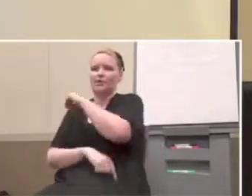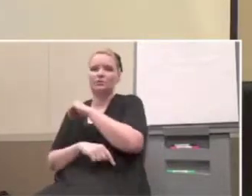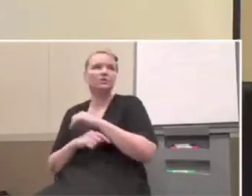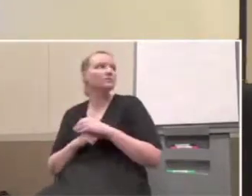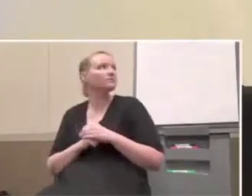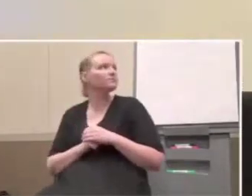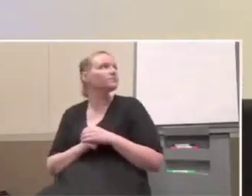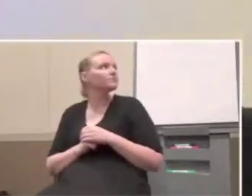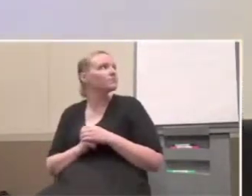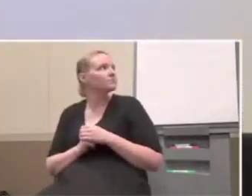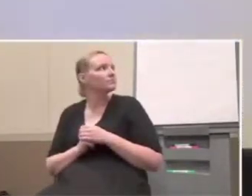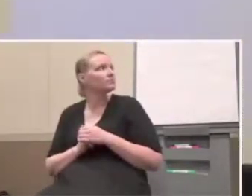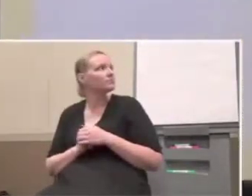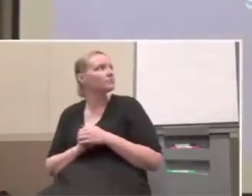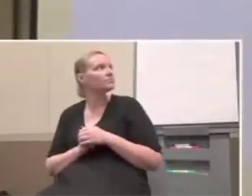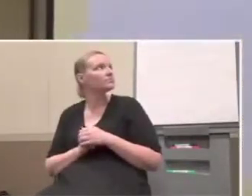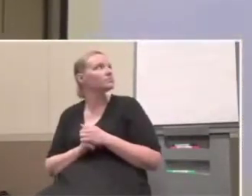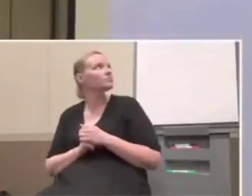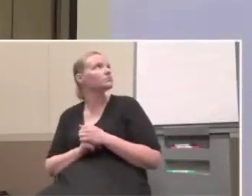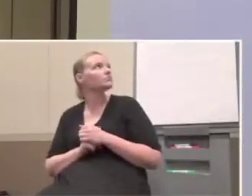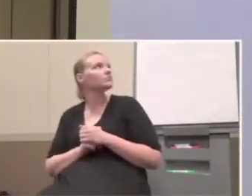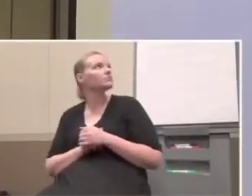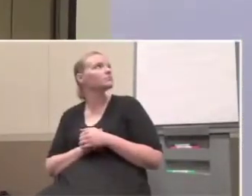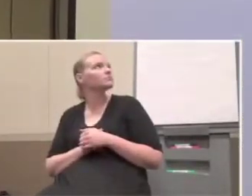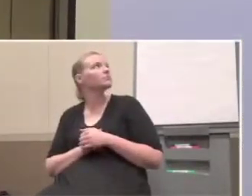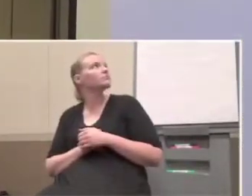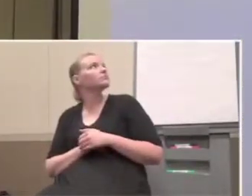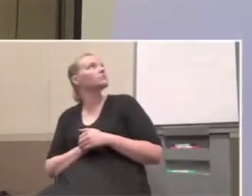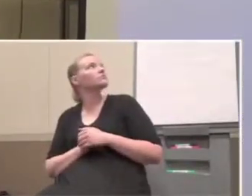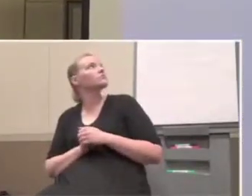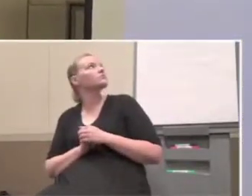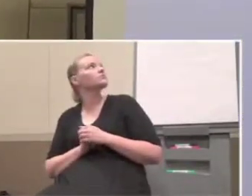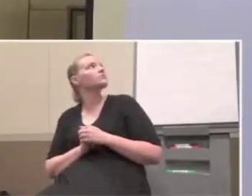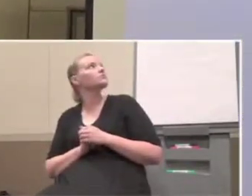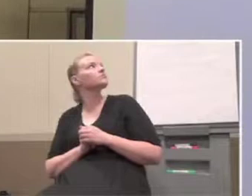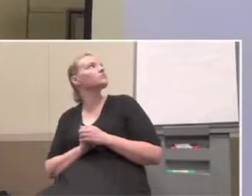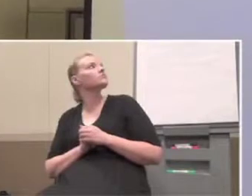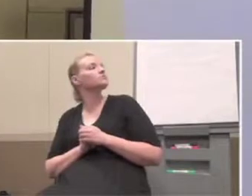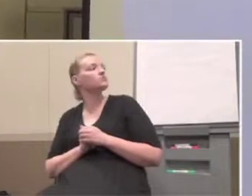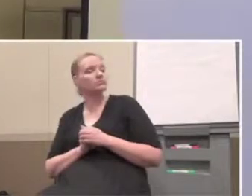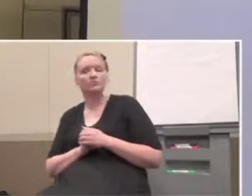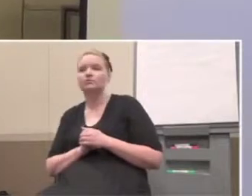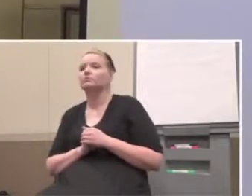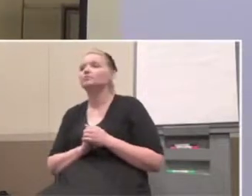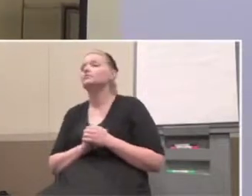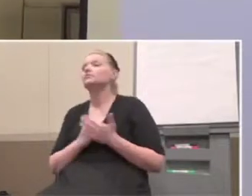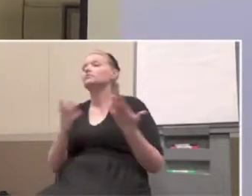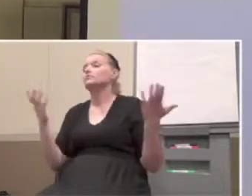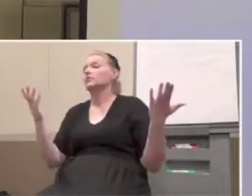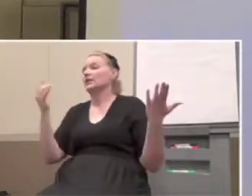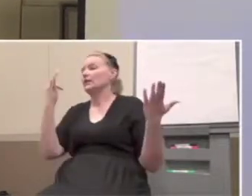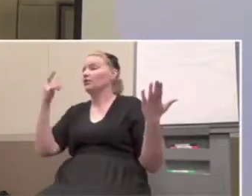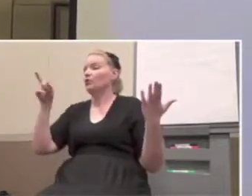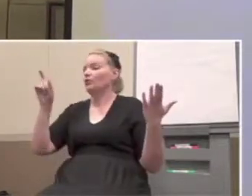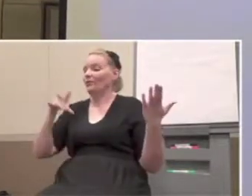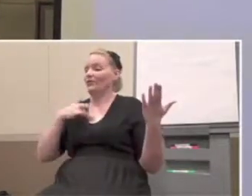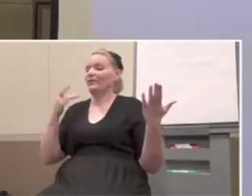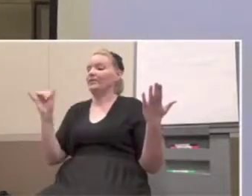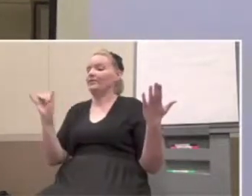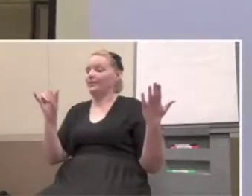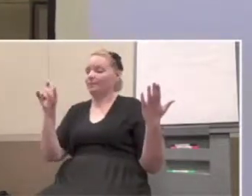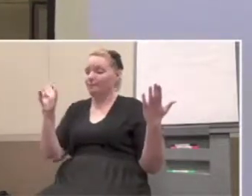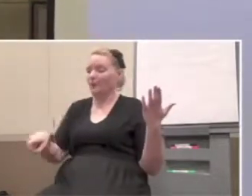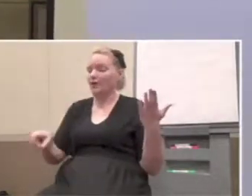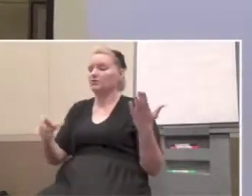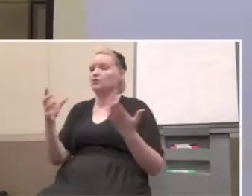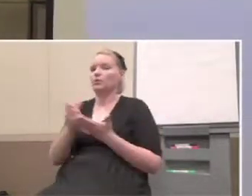might be in a power struggle if, number one, you need to win. Right? We said, if you feel like you have to win the